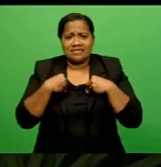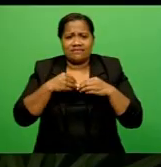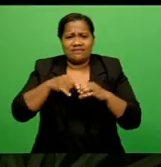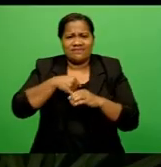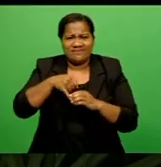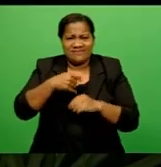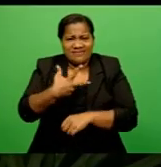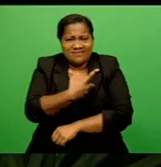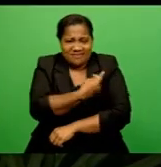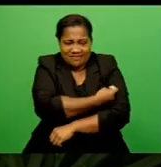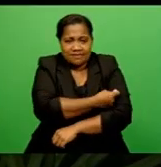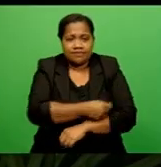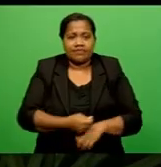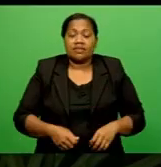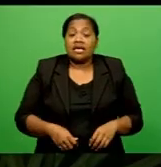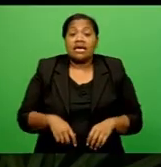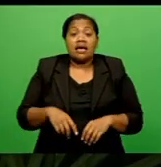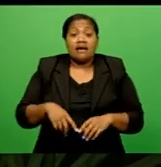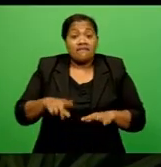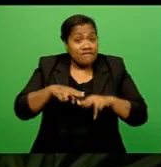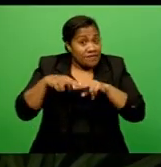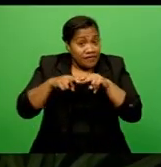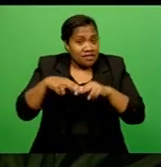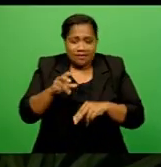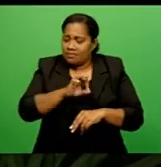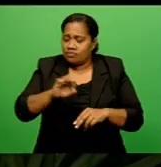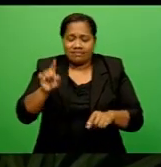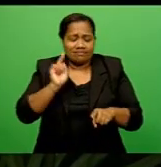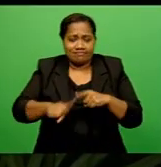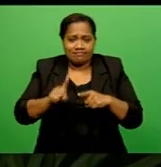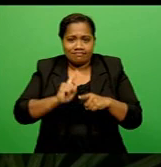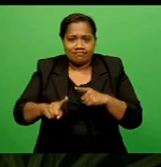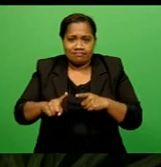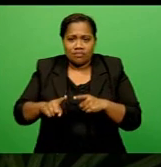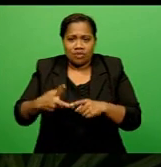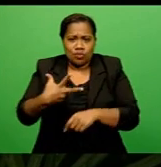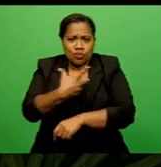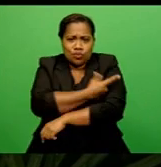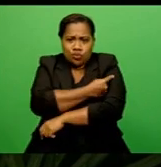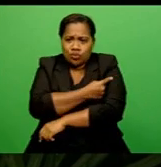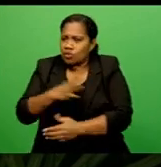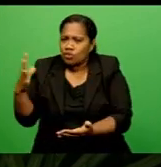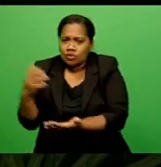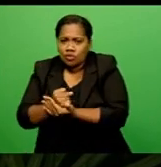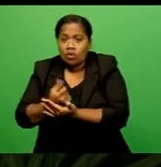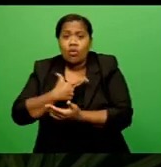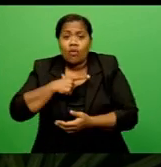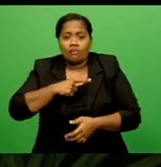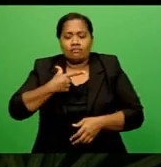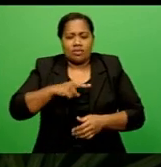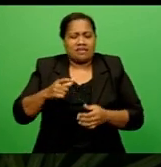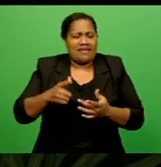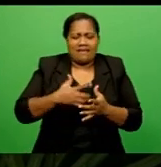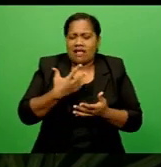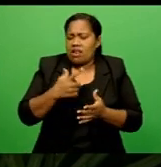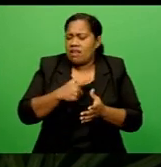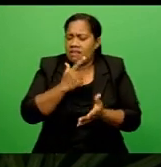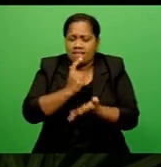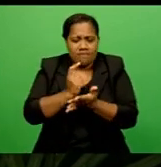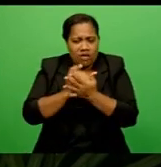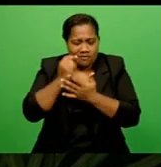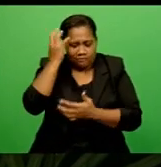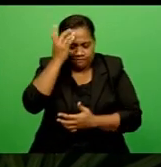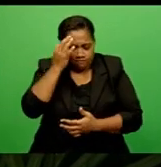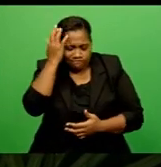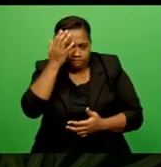Edwin, Fiji will not rush to get the vaccine as a lot of factors need to be considered. And also, these are some